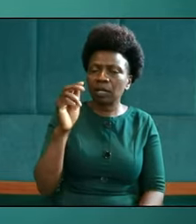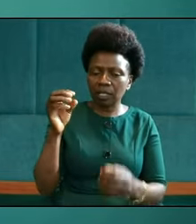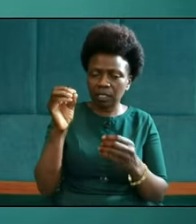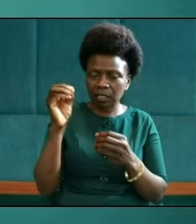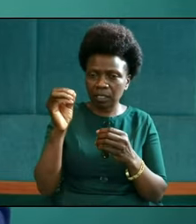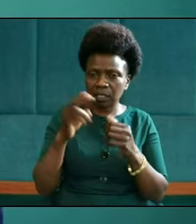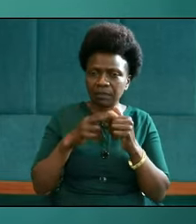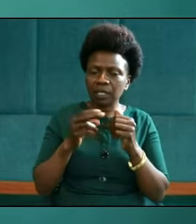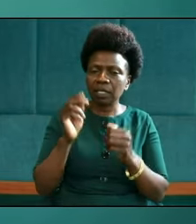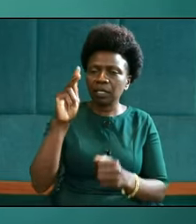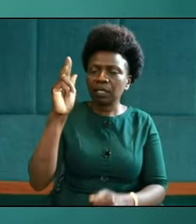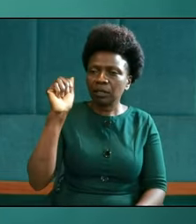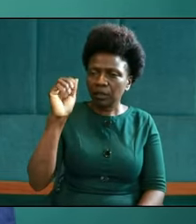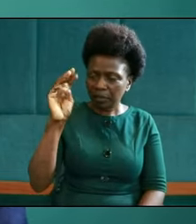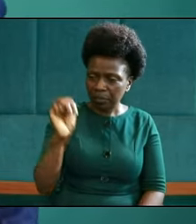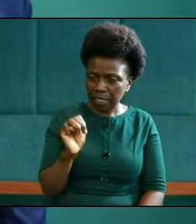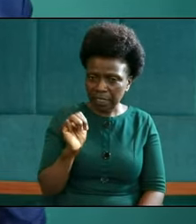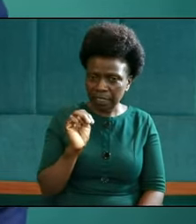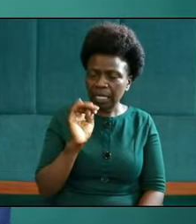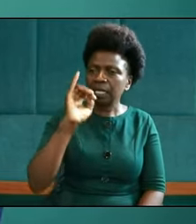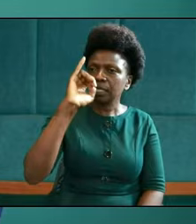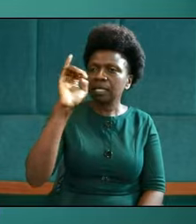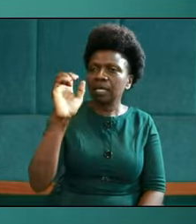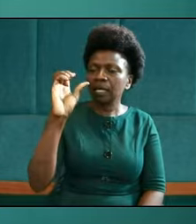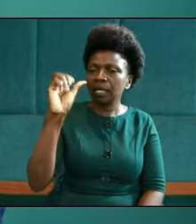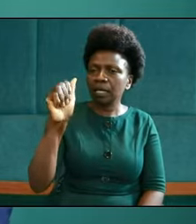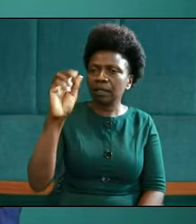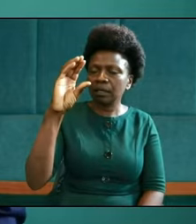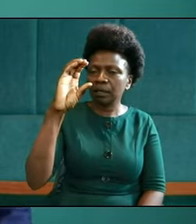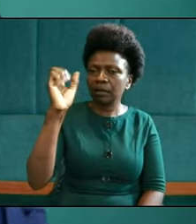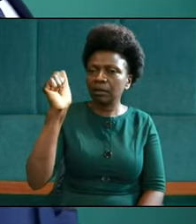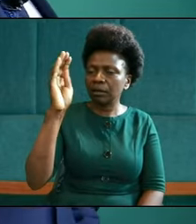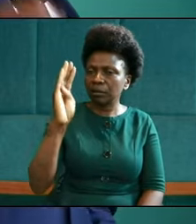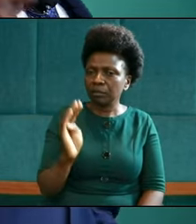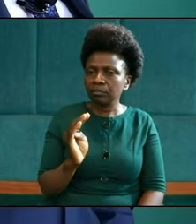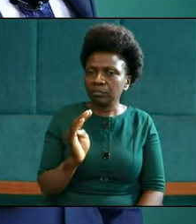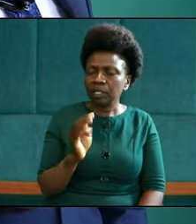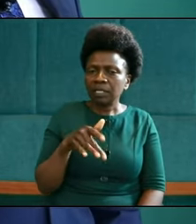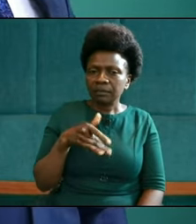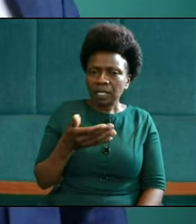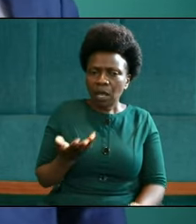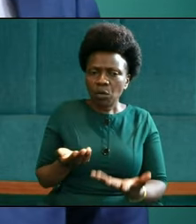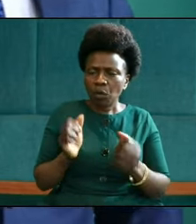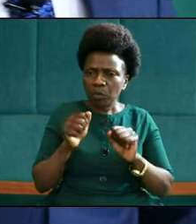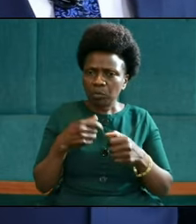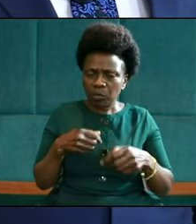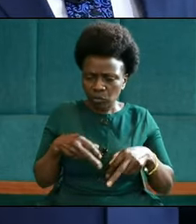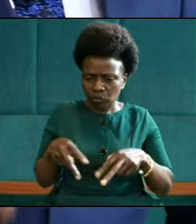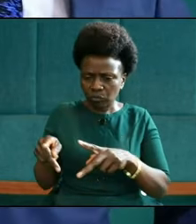long distance. Jacob is feeling, how will I walk from Beersheba to